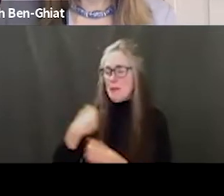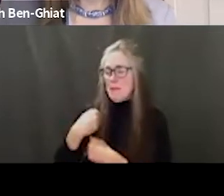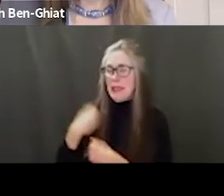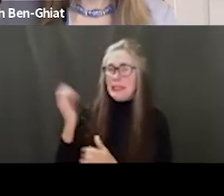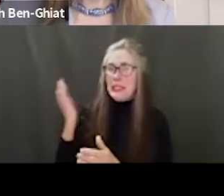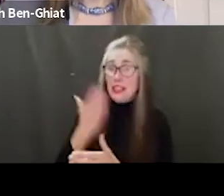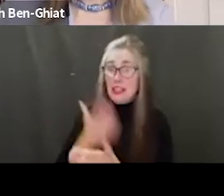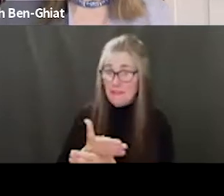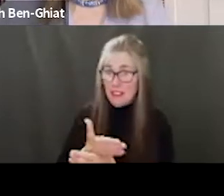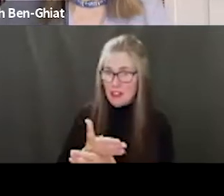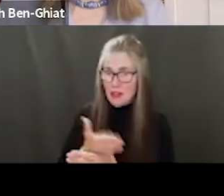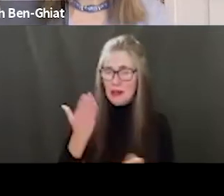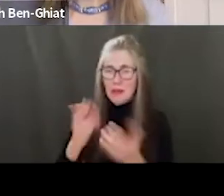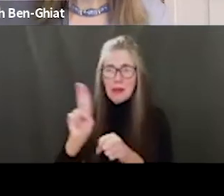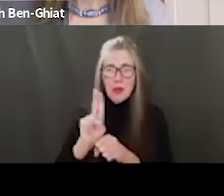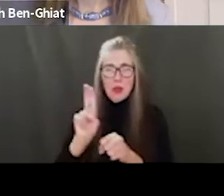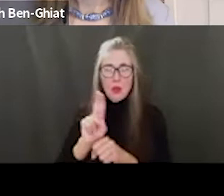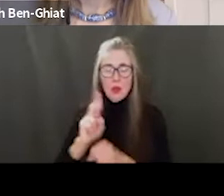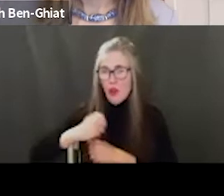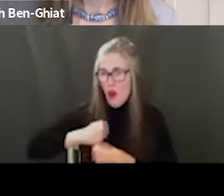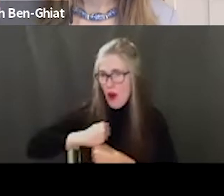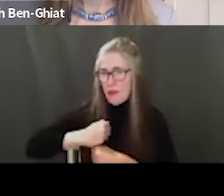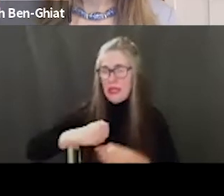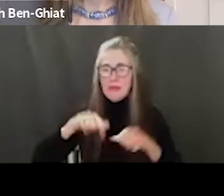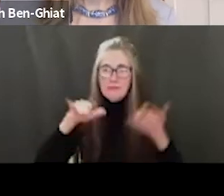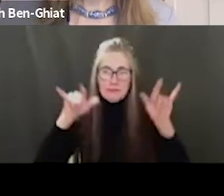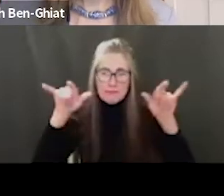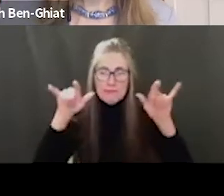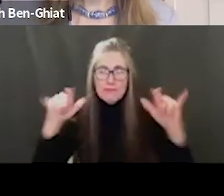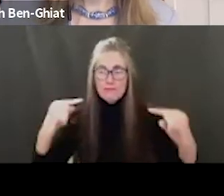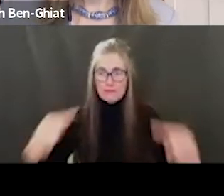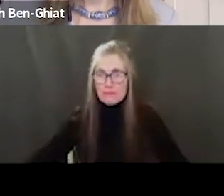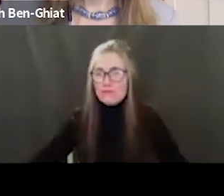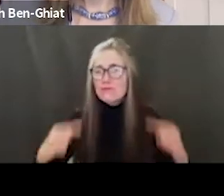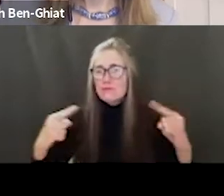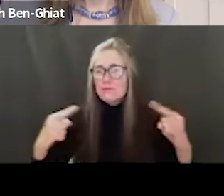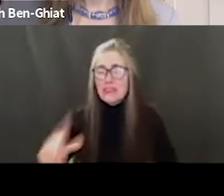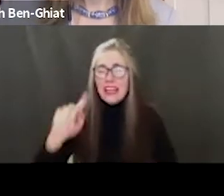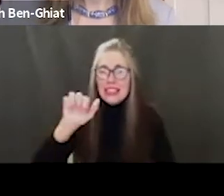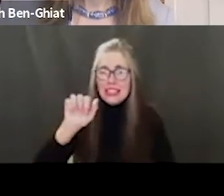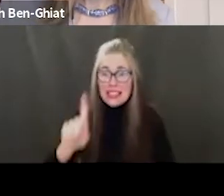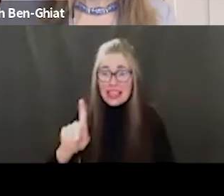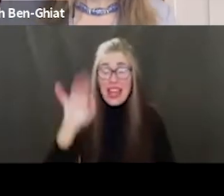regular armed forces. And this is why General Milley, the chairman of the Joint Chiefs of Staff, made